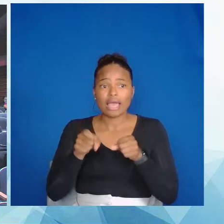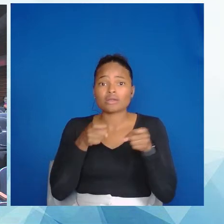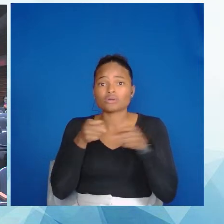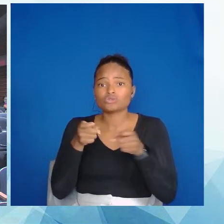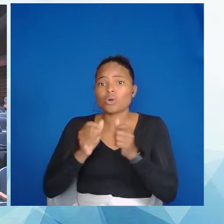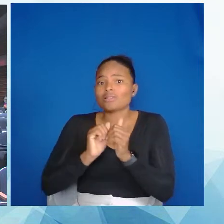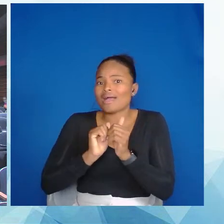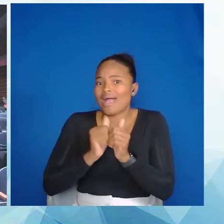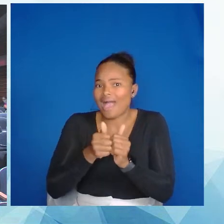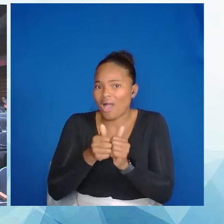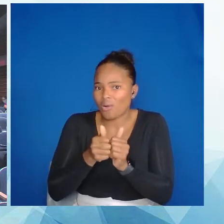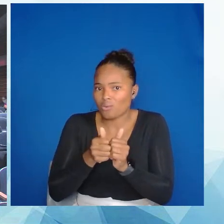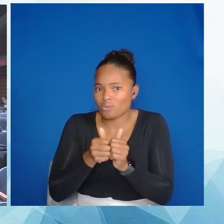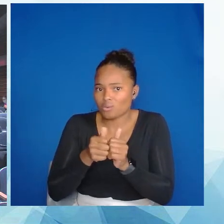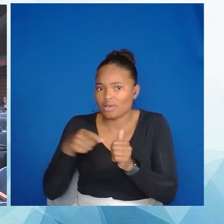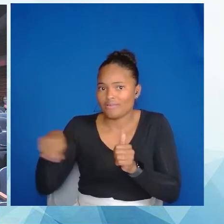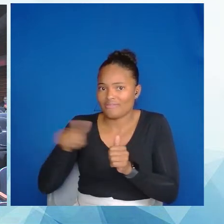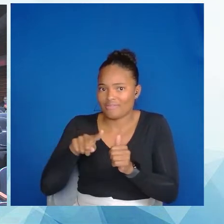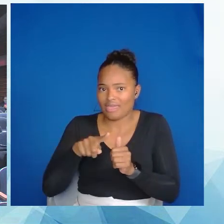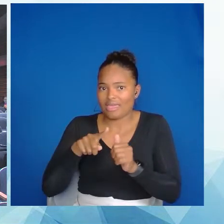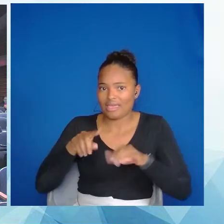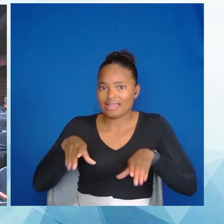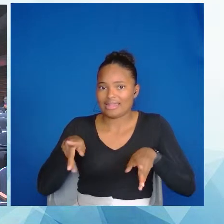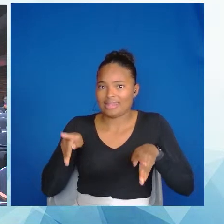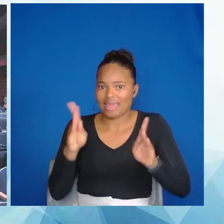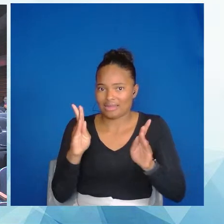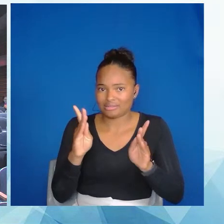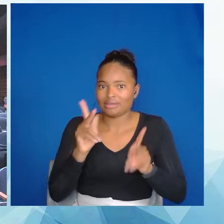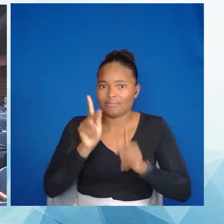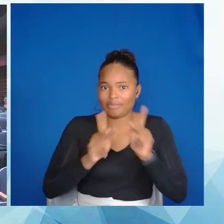different ways. Basically, you have to make